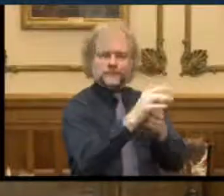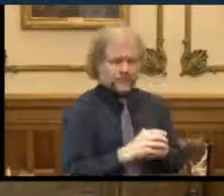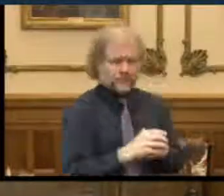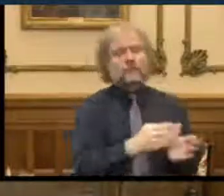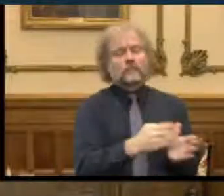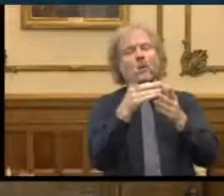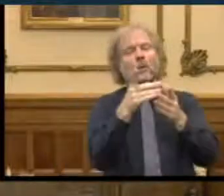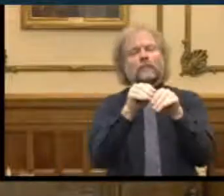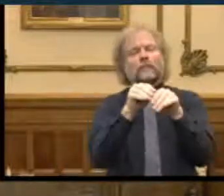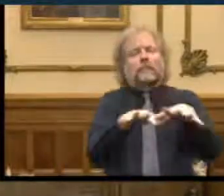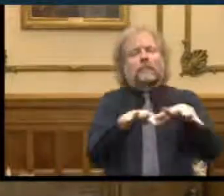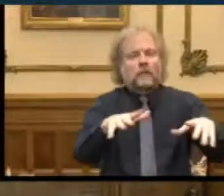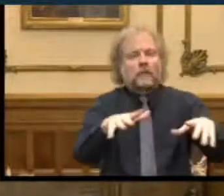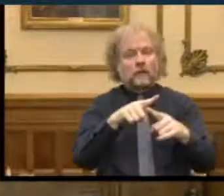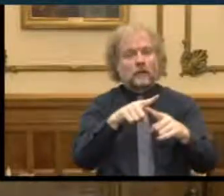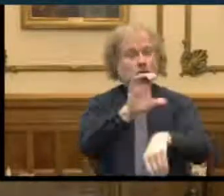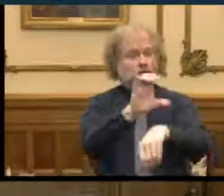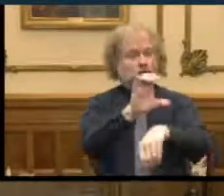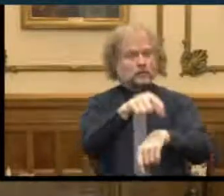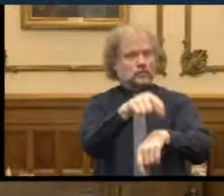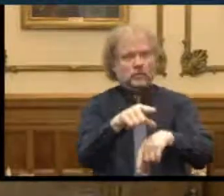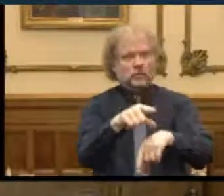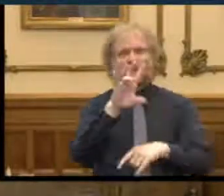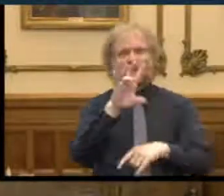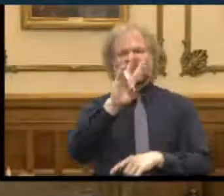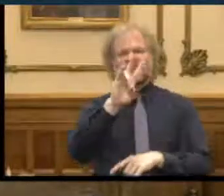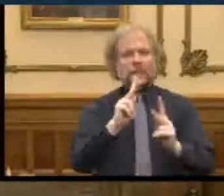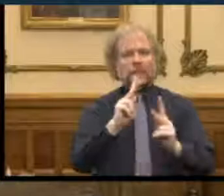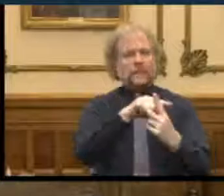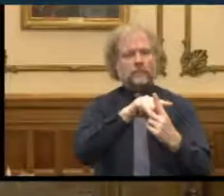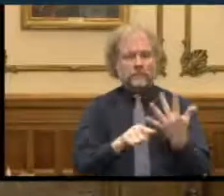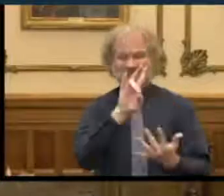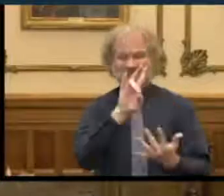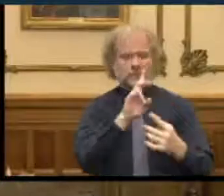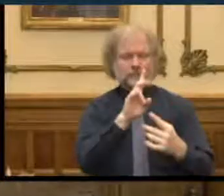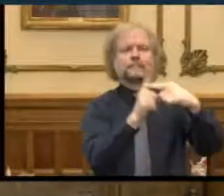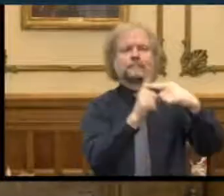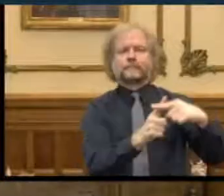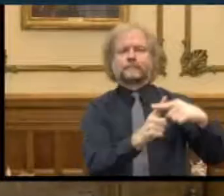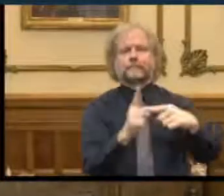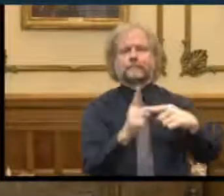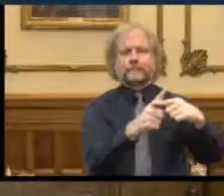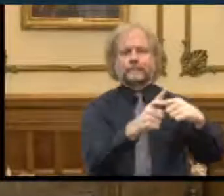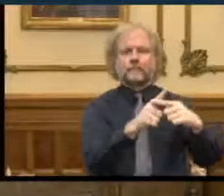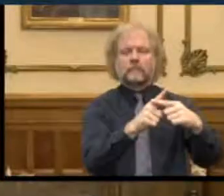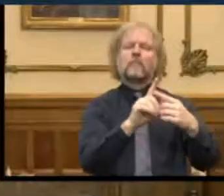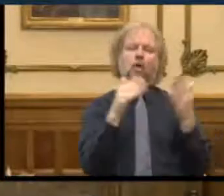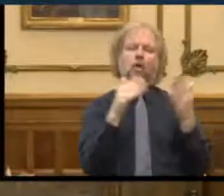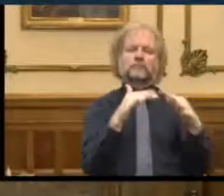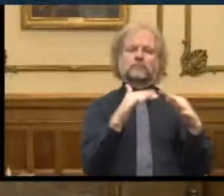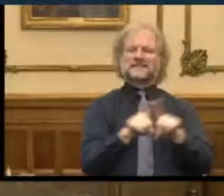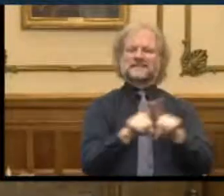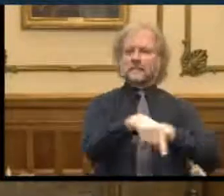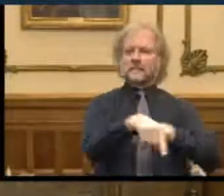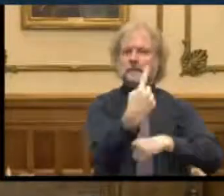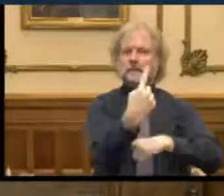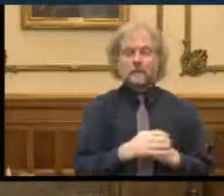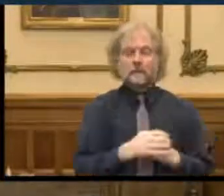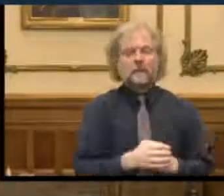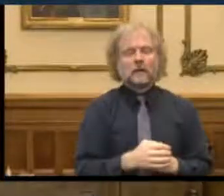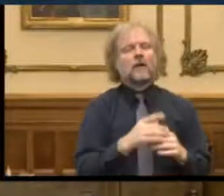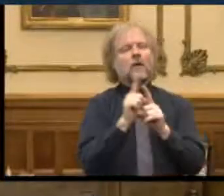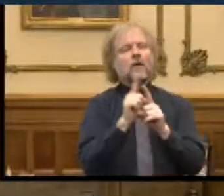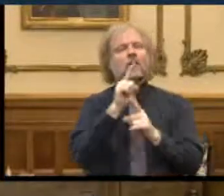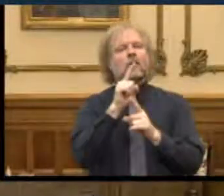an outbreak among members of a church that had 7 individuals who all tested positive, all attending on the same day. And we also know of